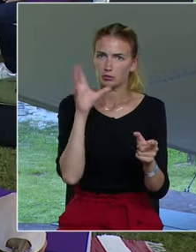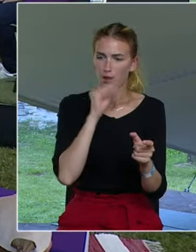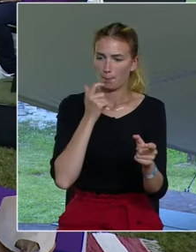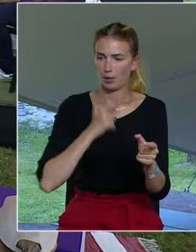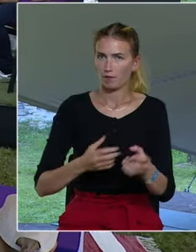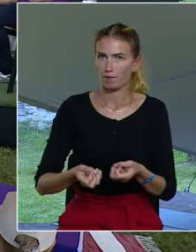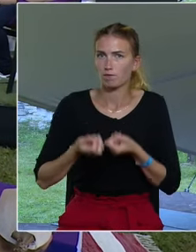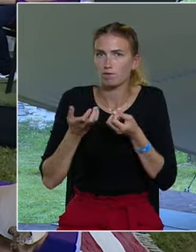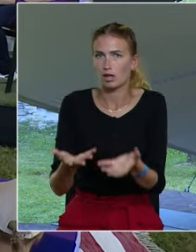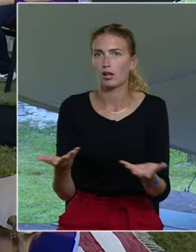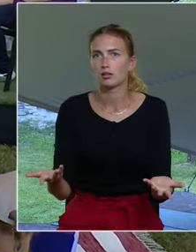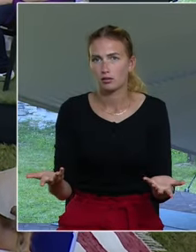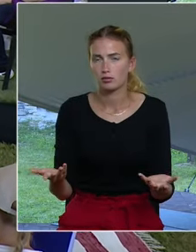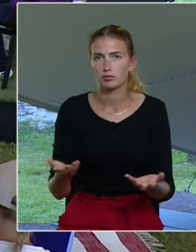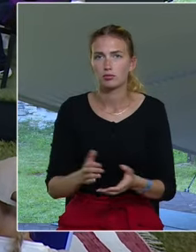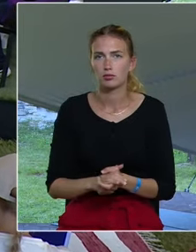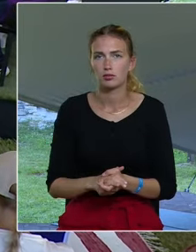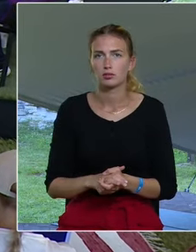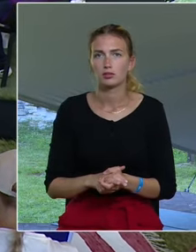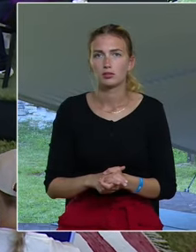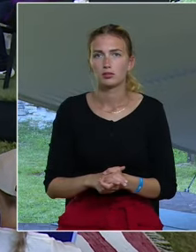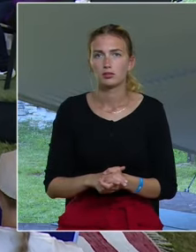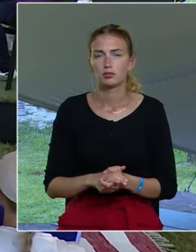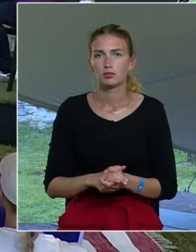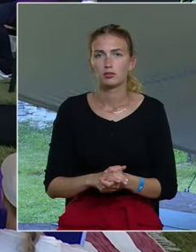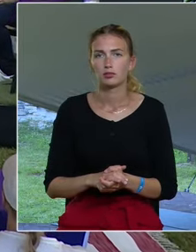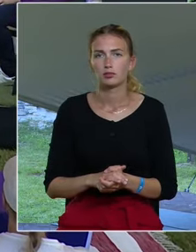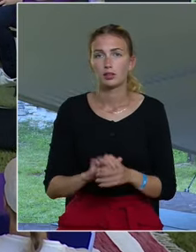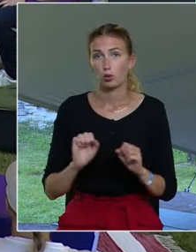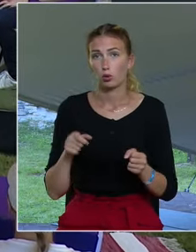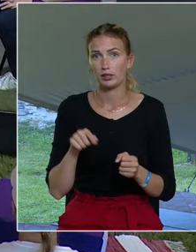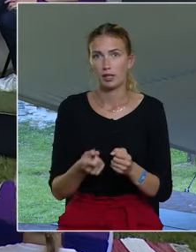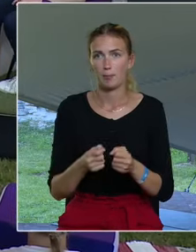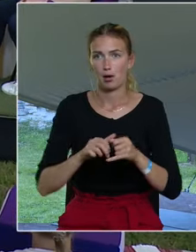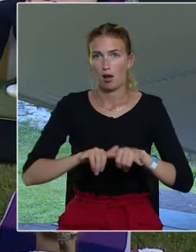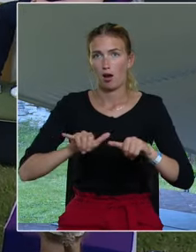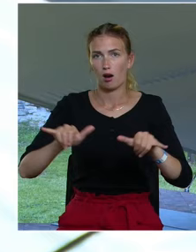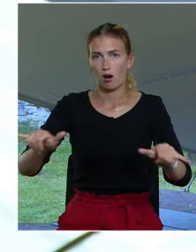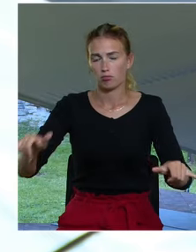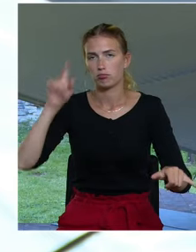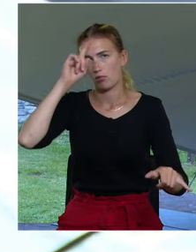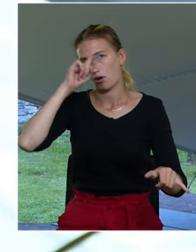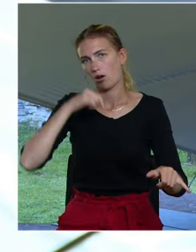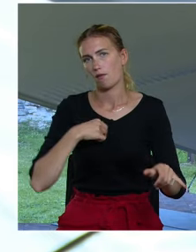themselves, what is going to come out of it, and that when that comes together with these social spaces, I think that's going to be extremely interesting.